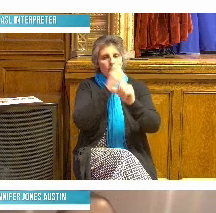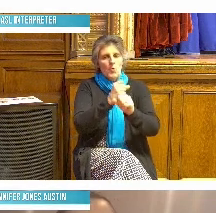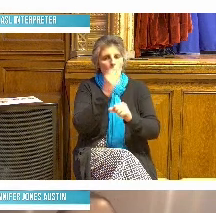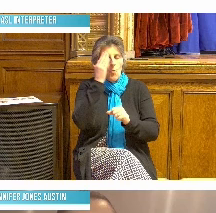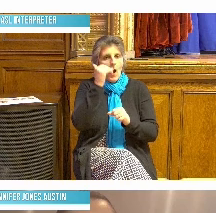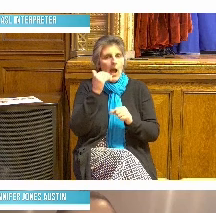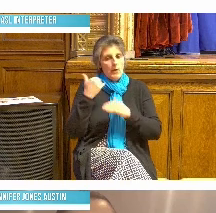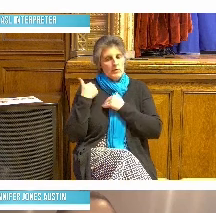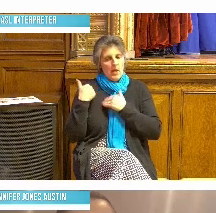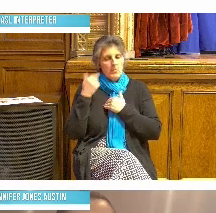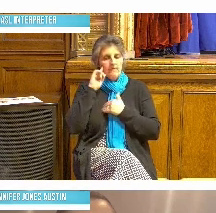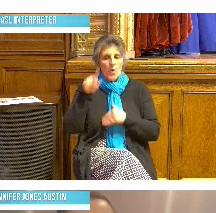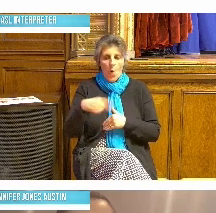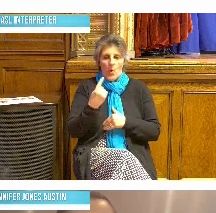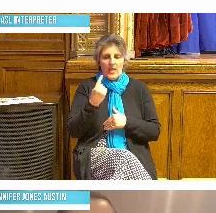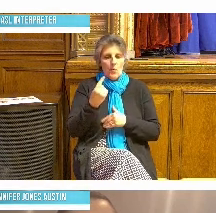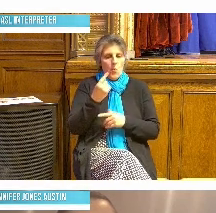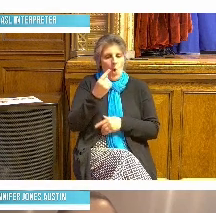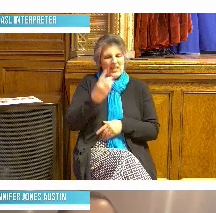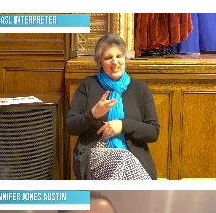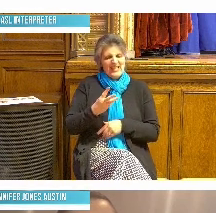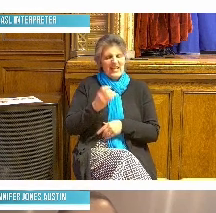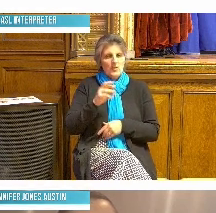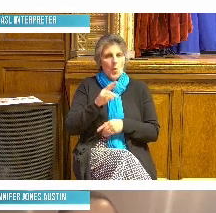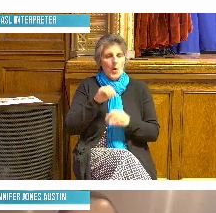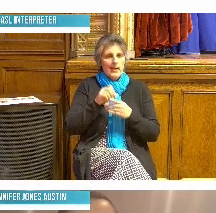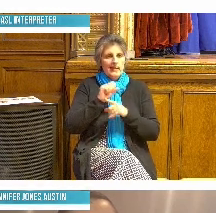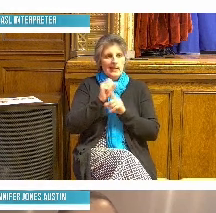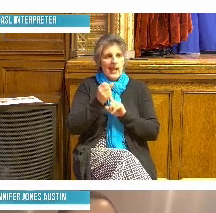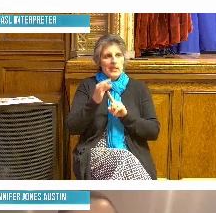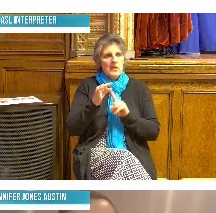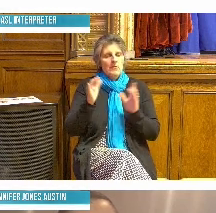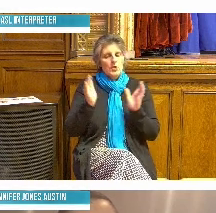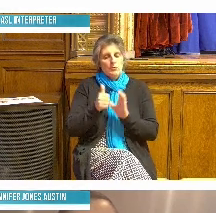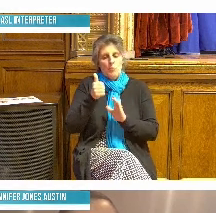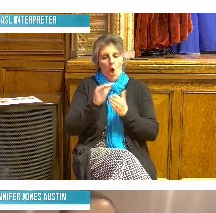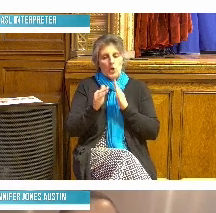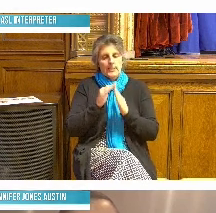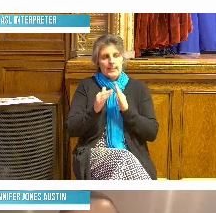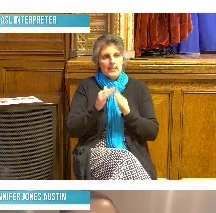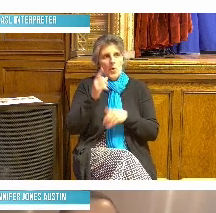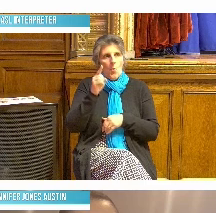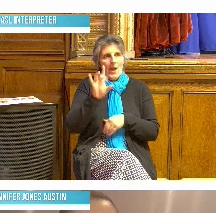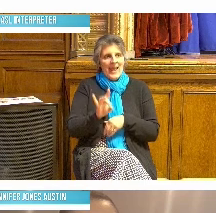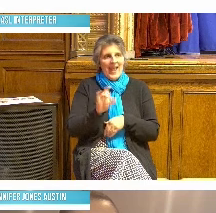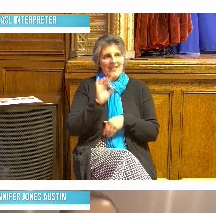were responsible for only 1/6, or in the case of smaller cities, 1/8 of overall